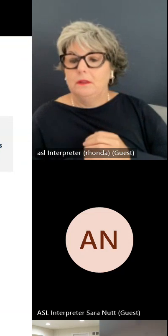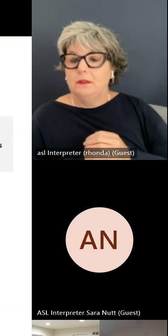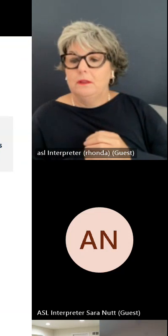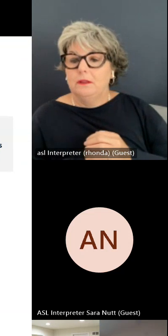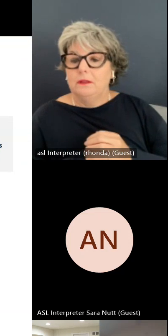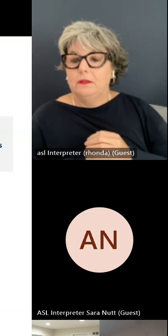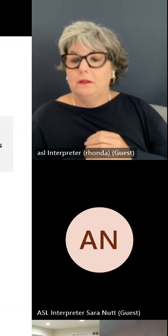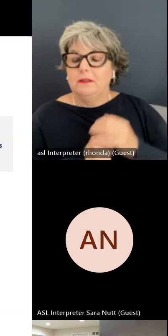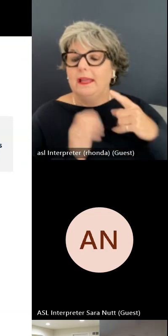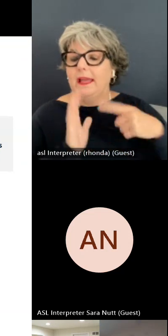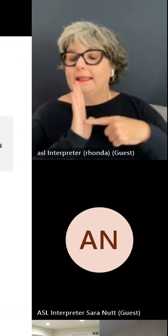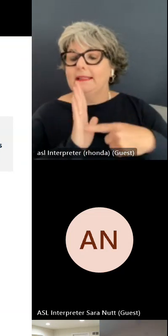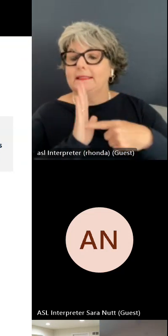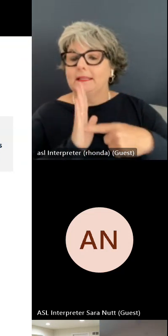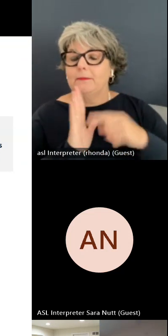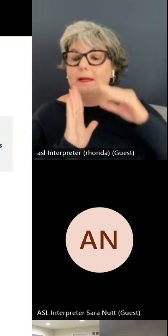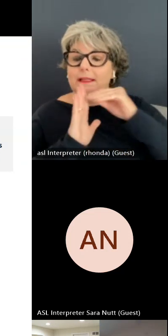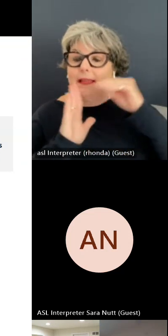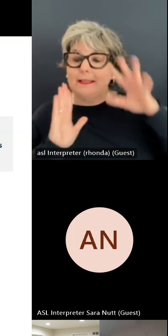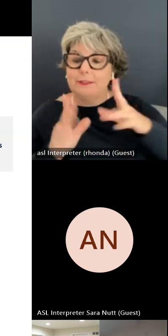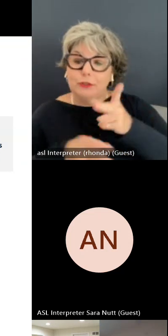one big example is student loans,